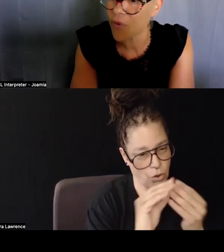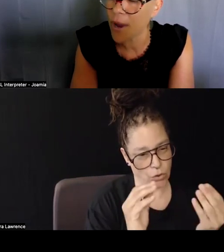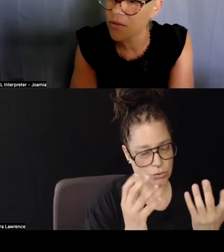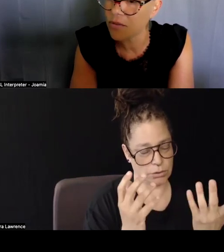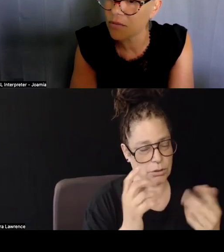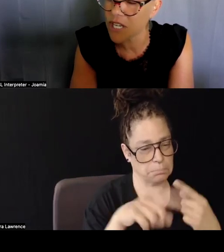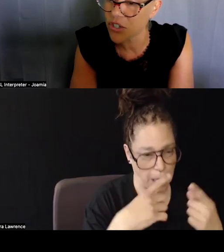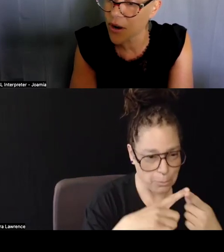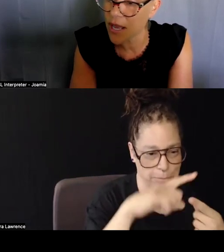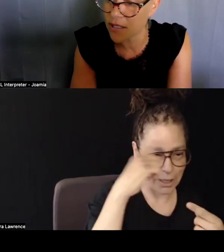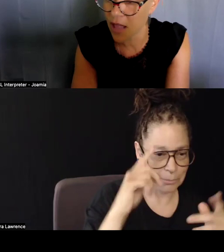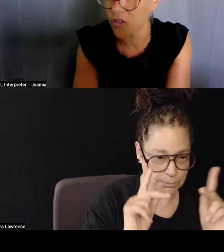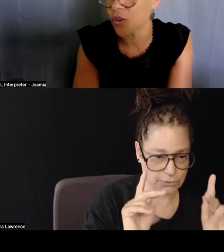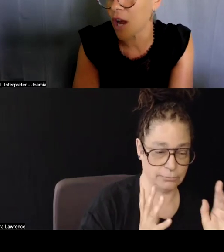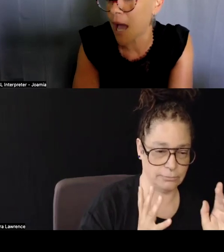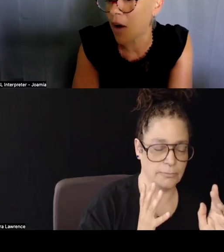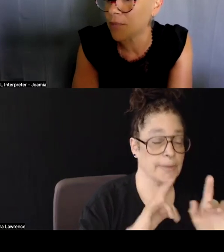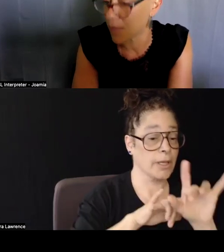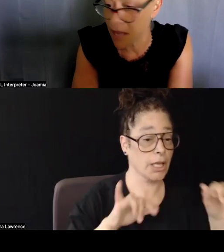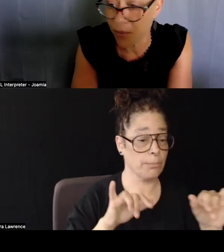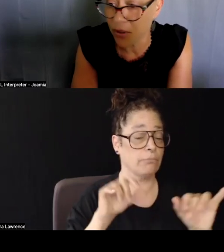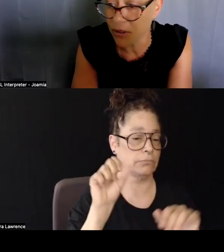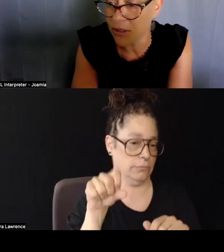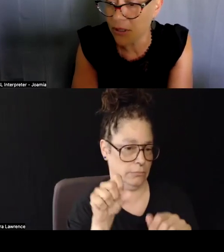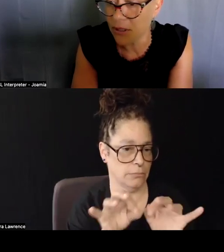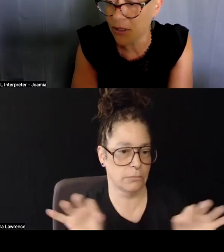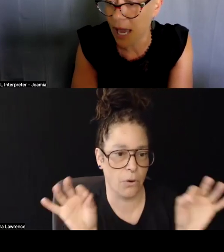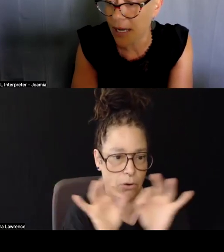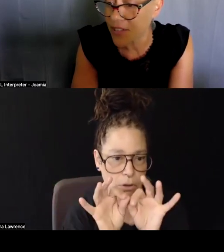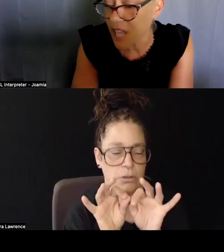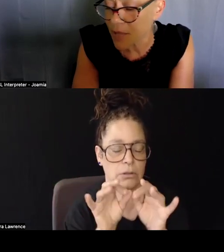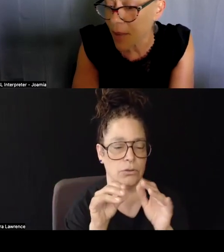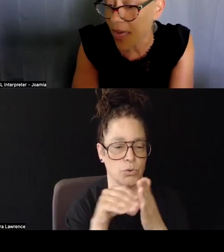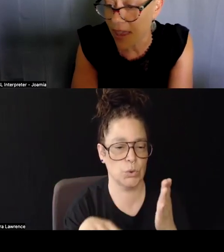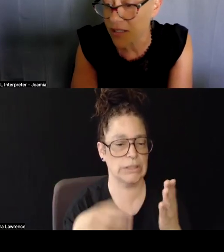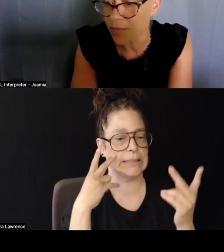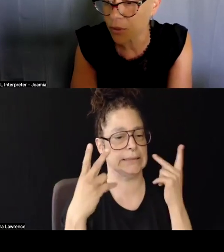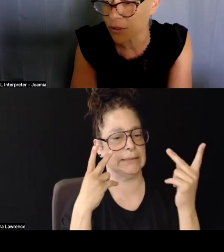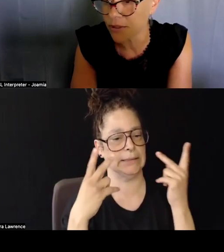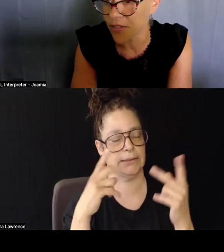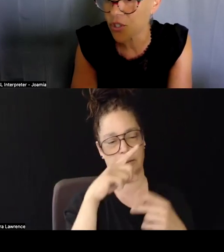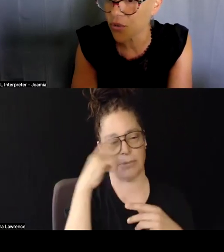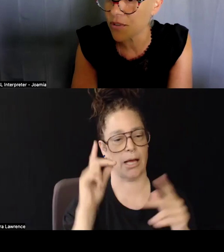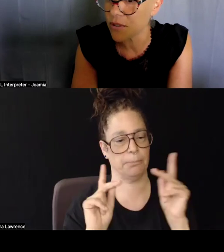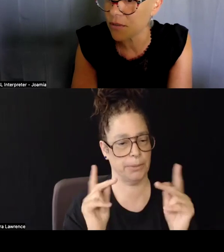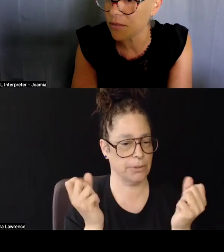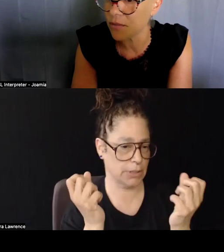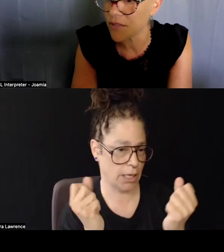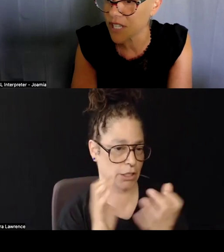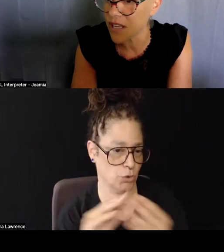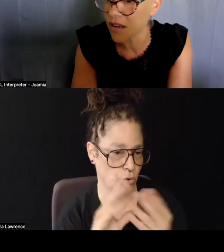So if a white teacher is telling a story about Black people, and at the same time, I think it's important that the